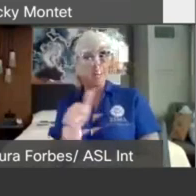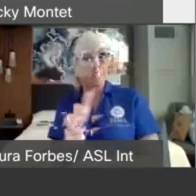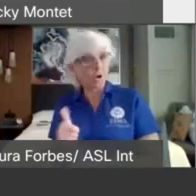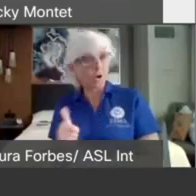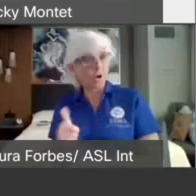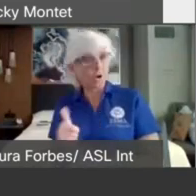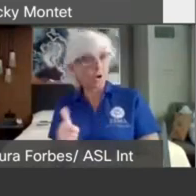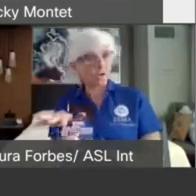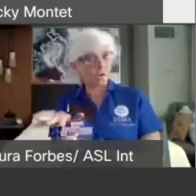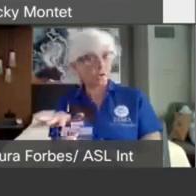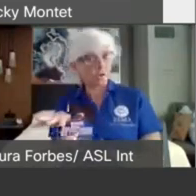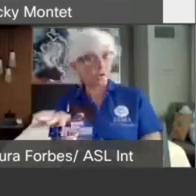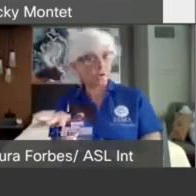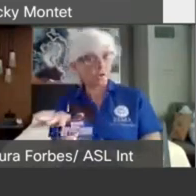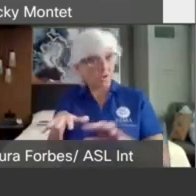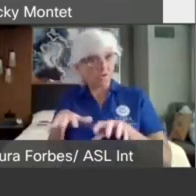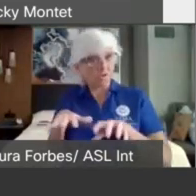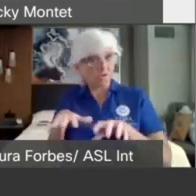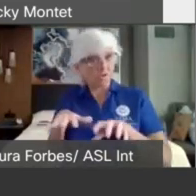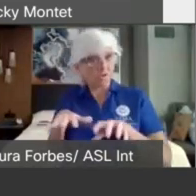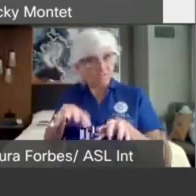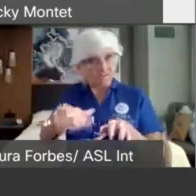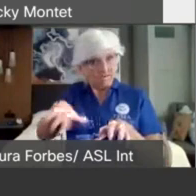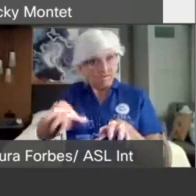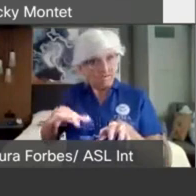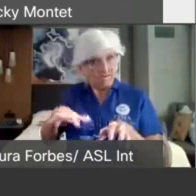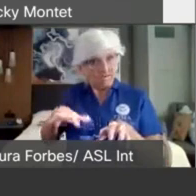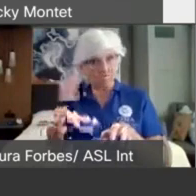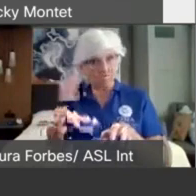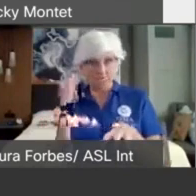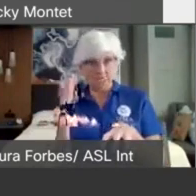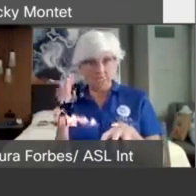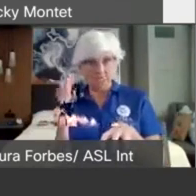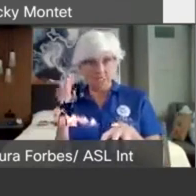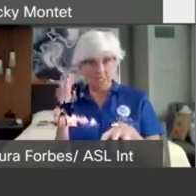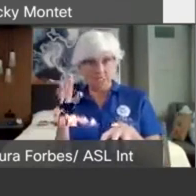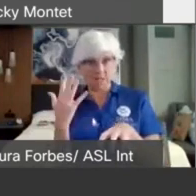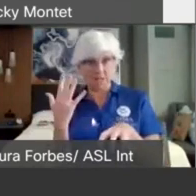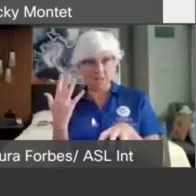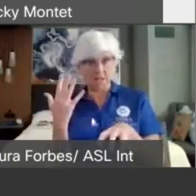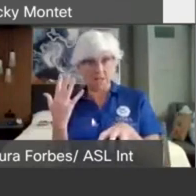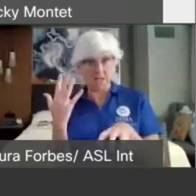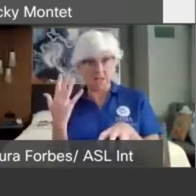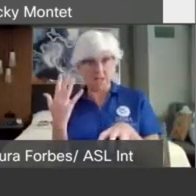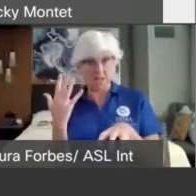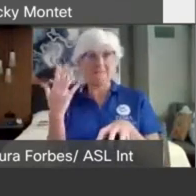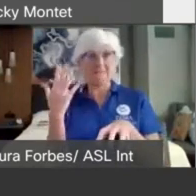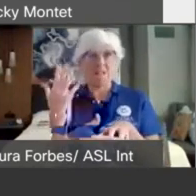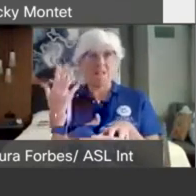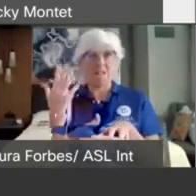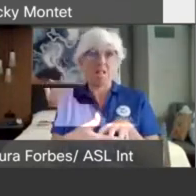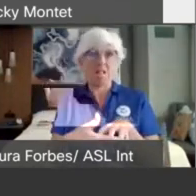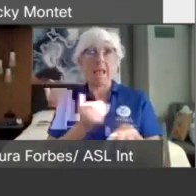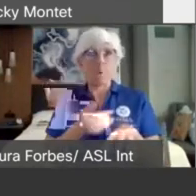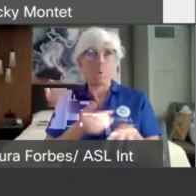yard, and I assume another property owner's yard, neighbor, fell onto our property. Is